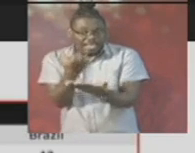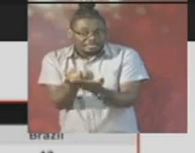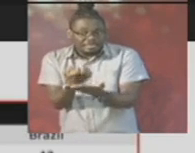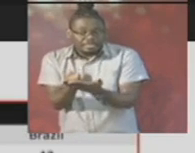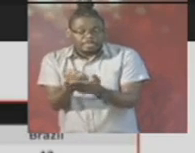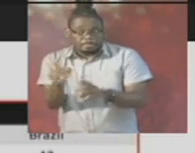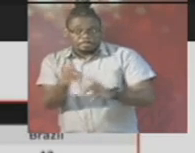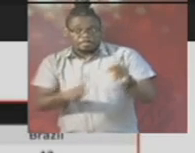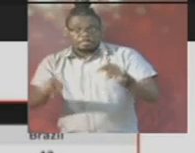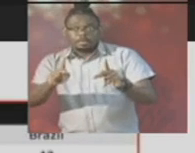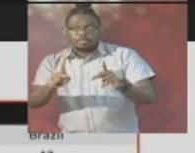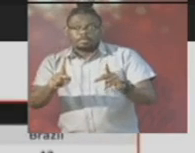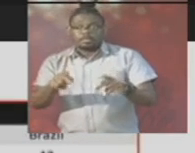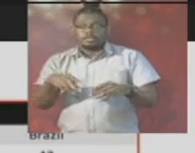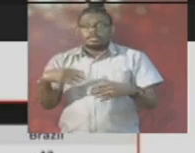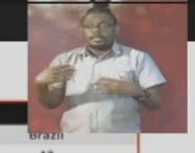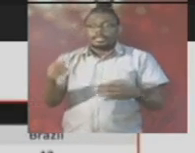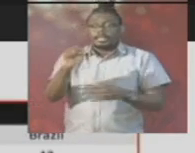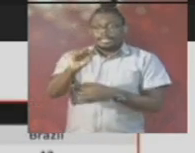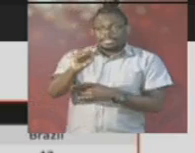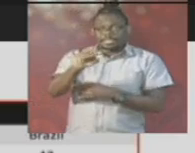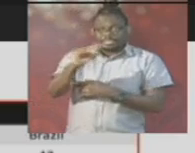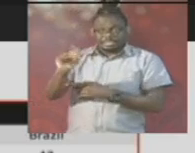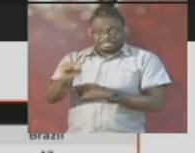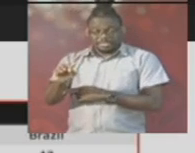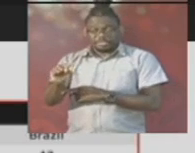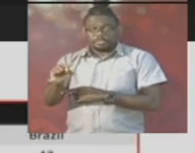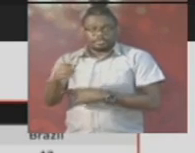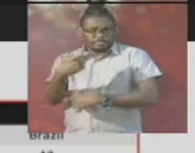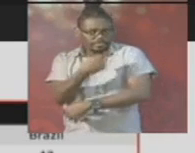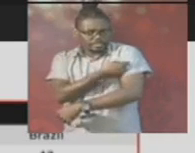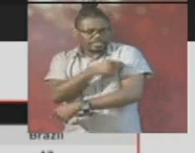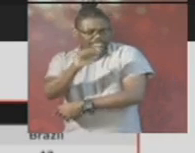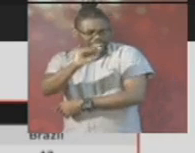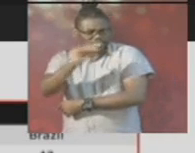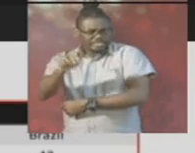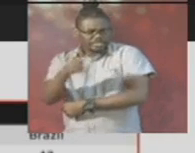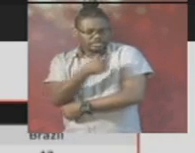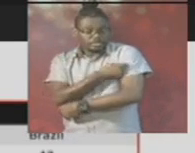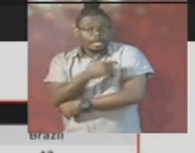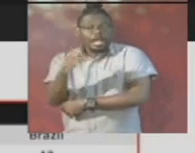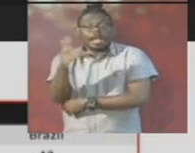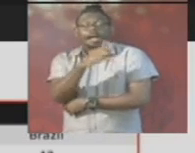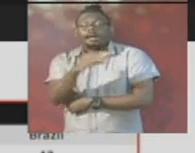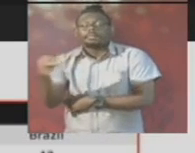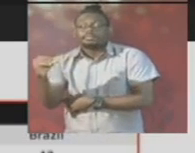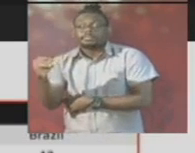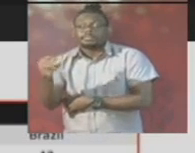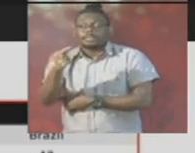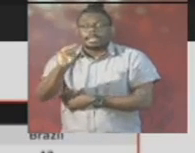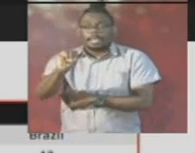the Oxford-AstraZeneca vaccine and also those who received the mRNA vaccines,